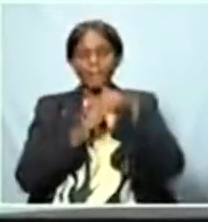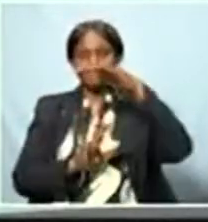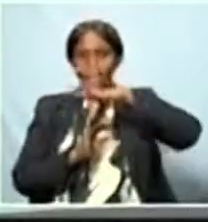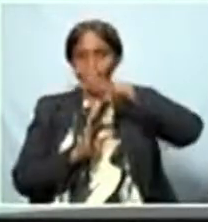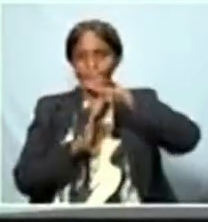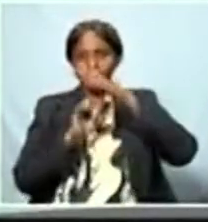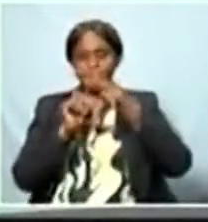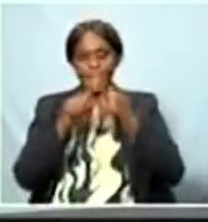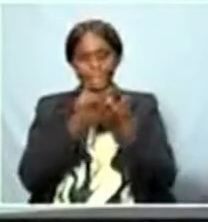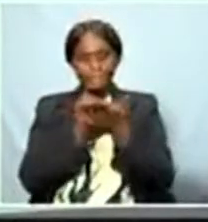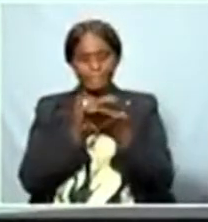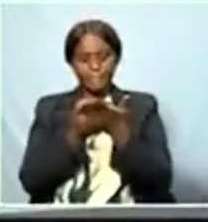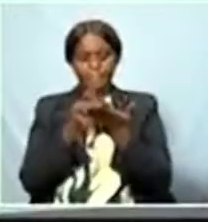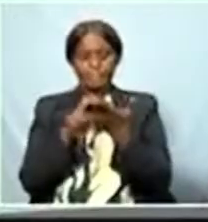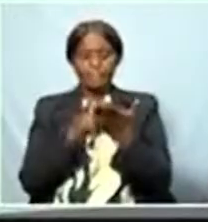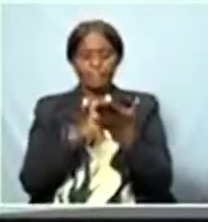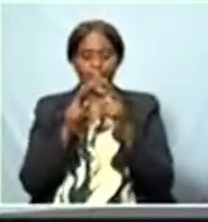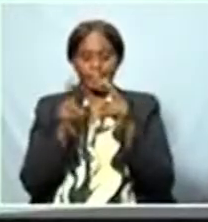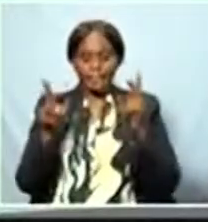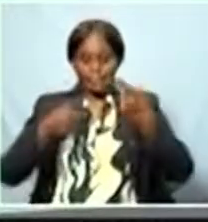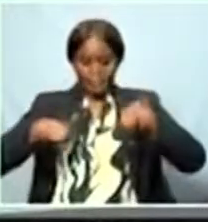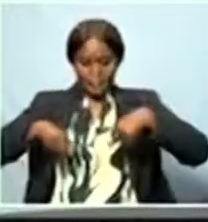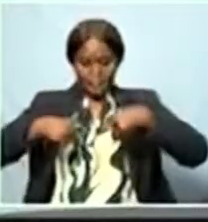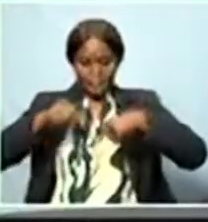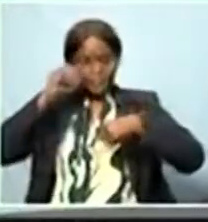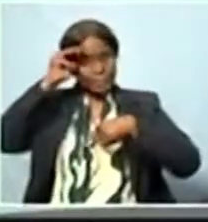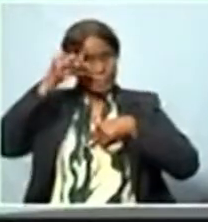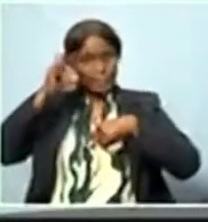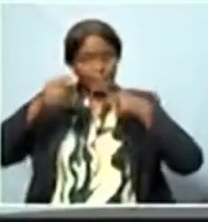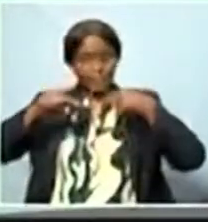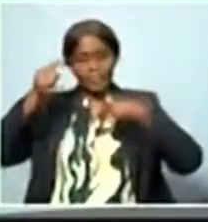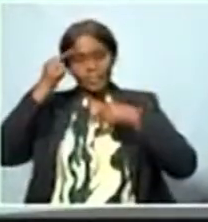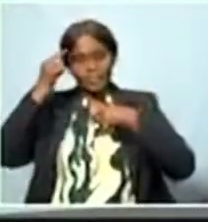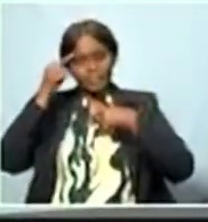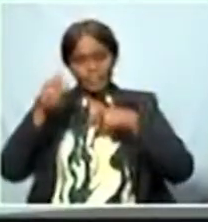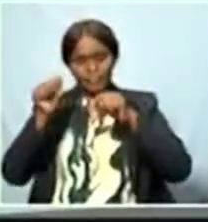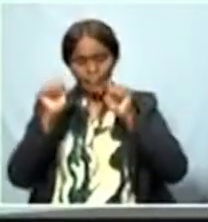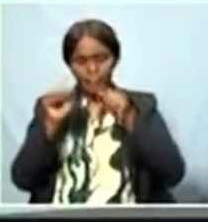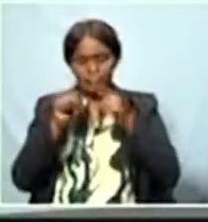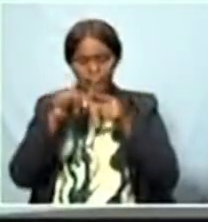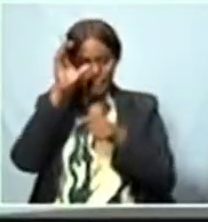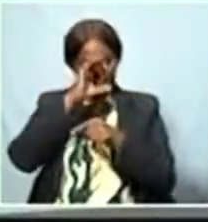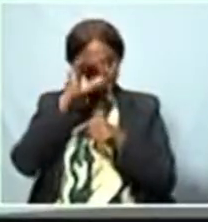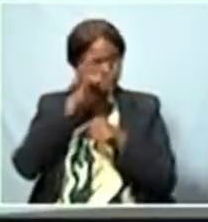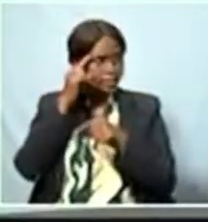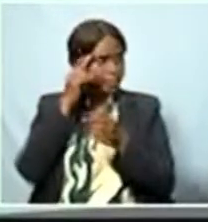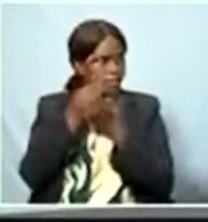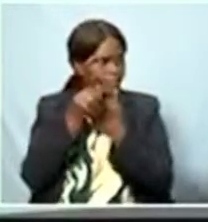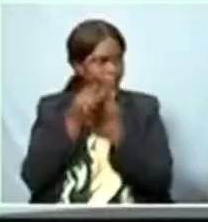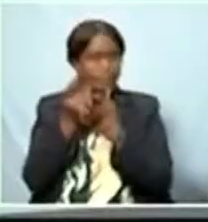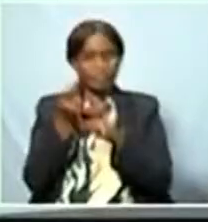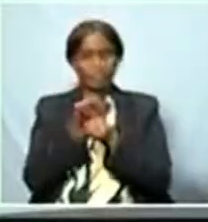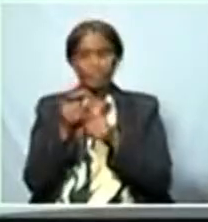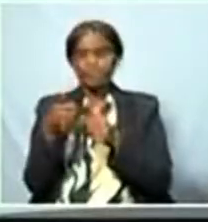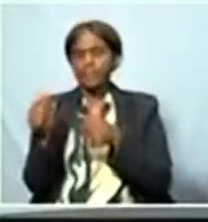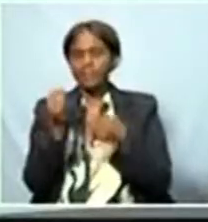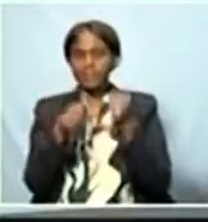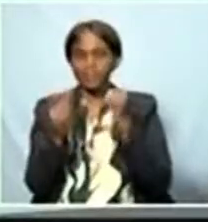reports. So the Ministry of Local Government was able to source money from the local authorities